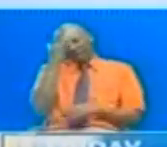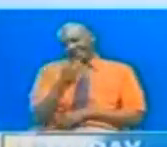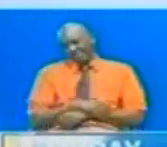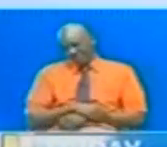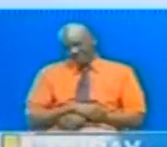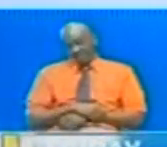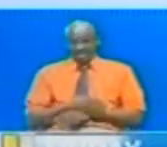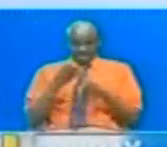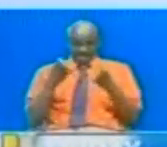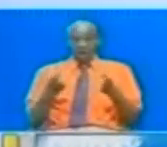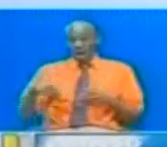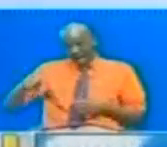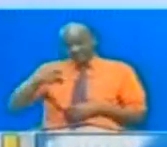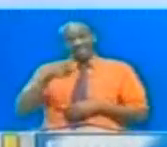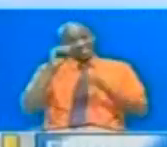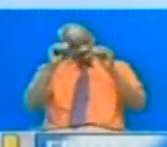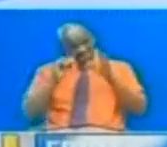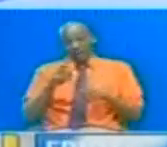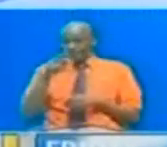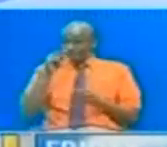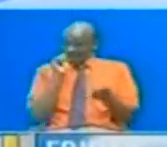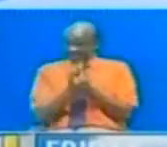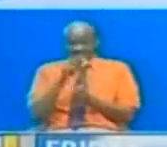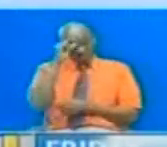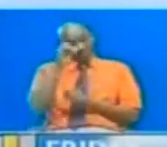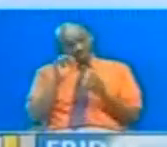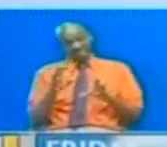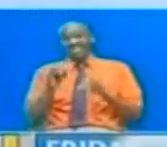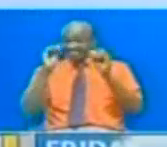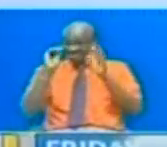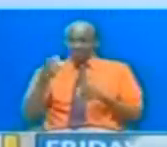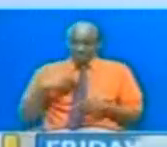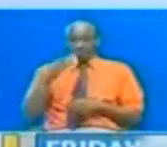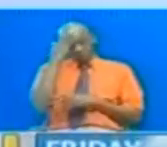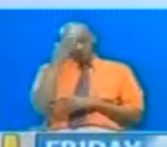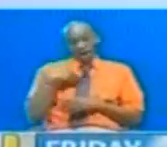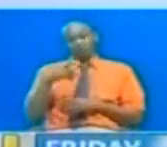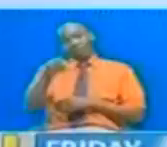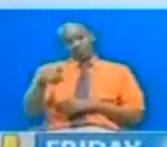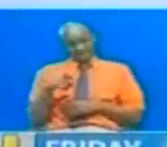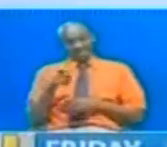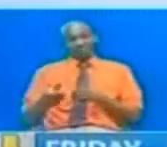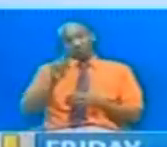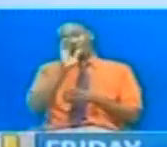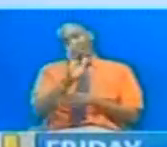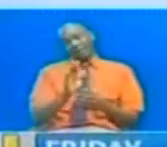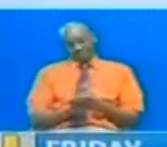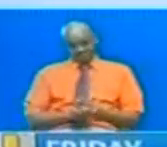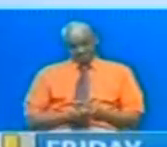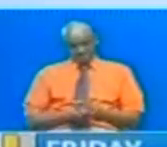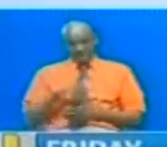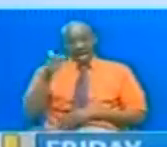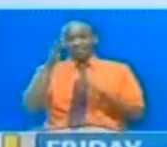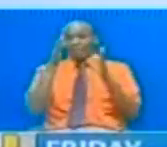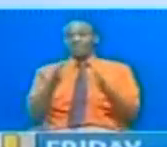isn't punishing the government but harming the students. Teachers should learn how to demand their increment. Someone else said, called